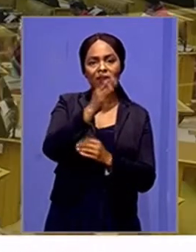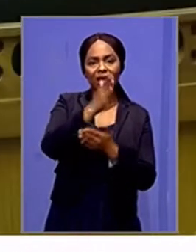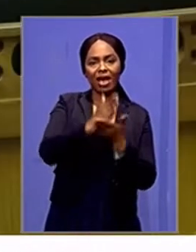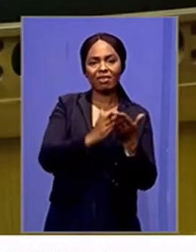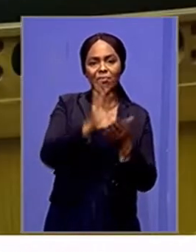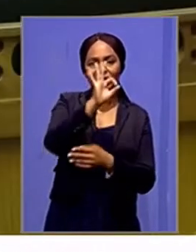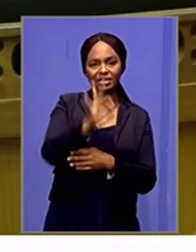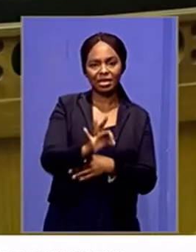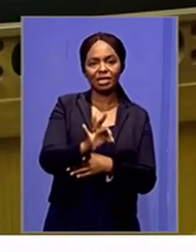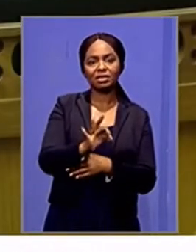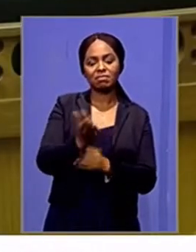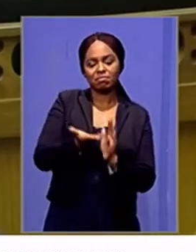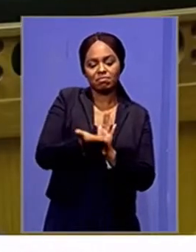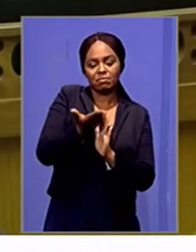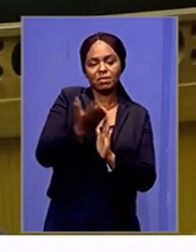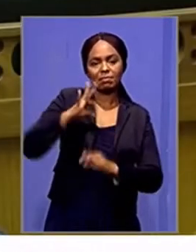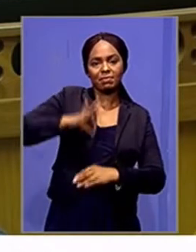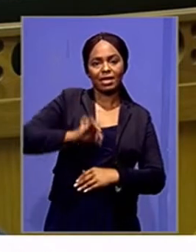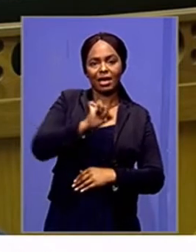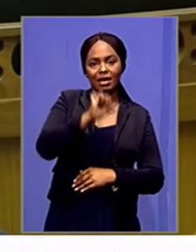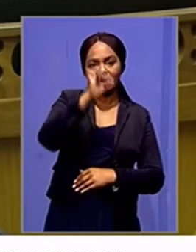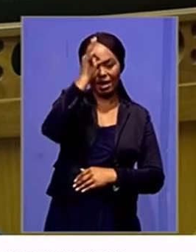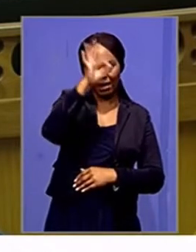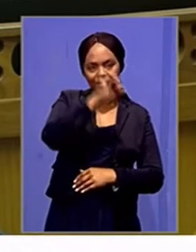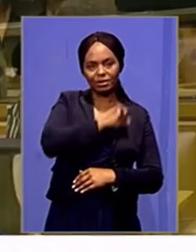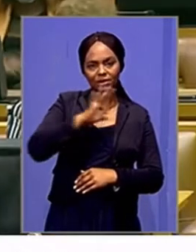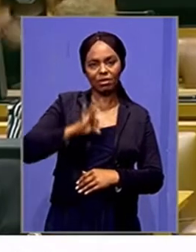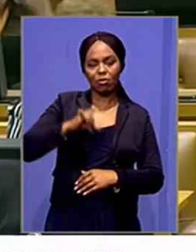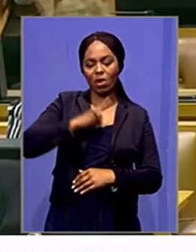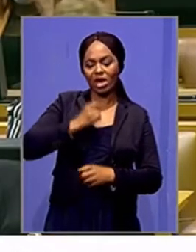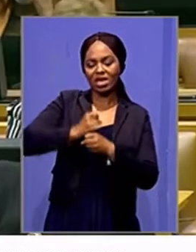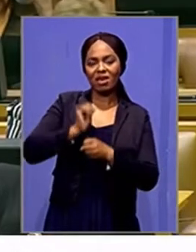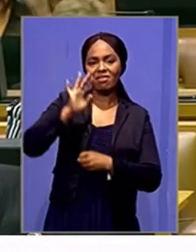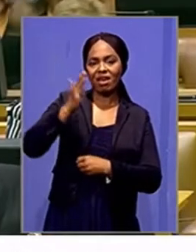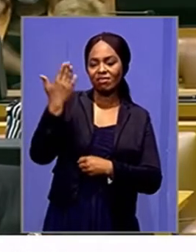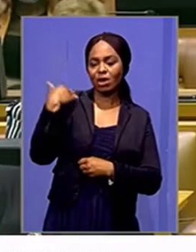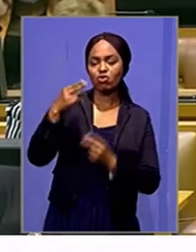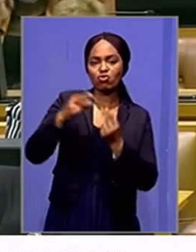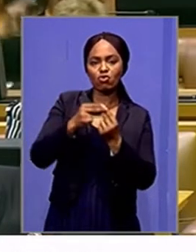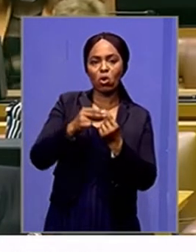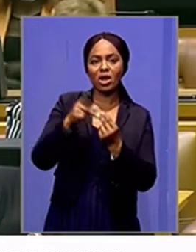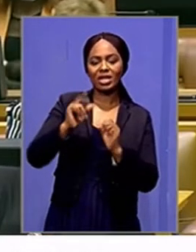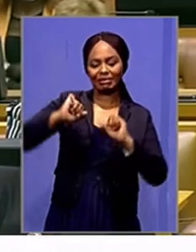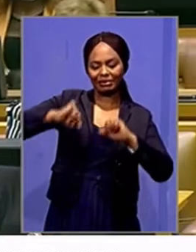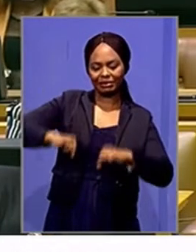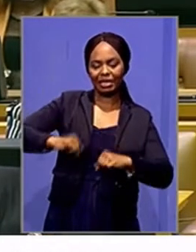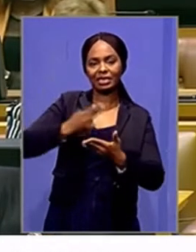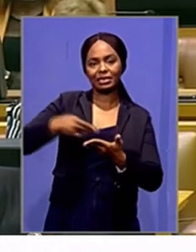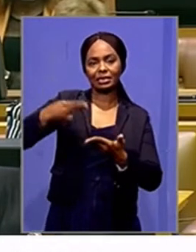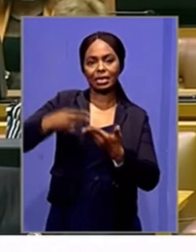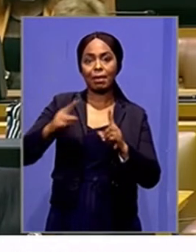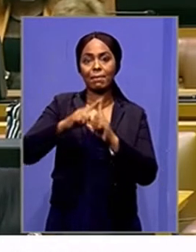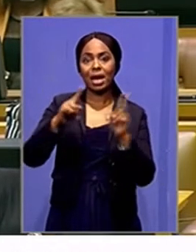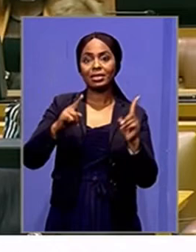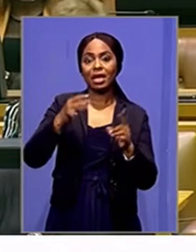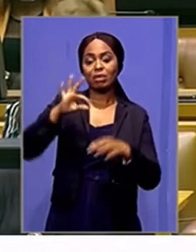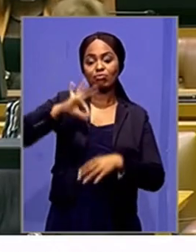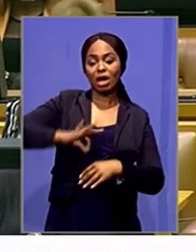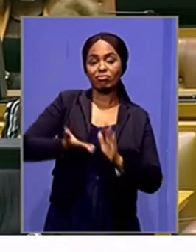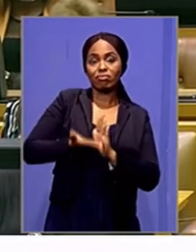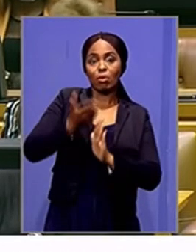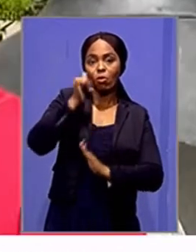e le tsanyolo ya meputso e sanetsweng le di-union dikgweding tse 5 tse fetileng fela ha fana ka nako ya hore seo se tla